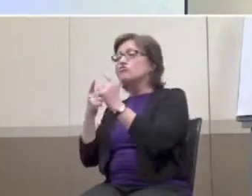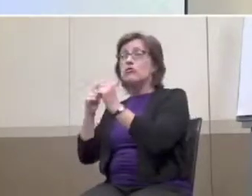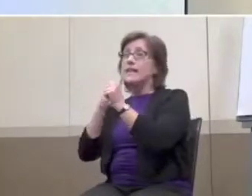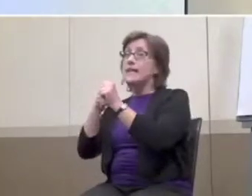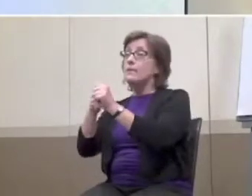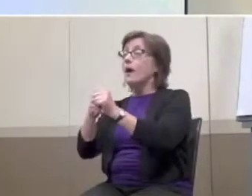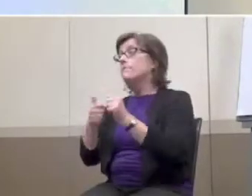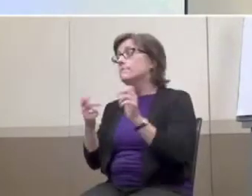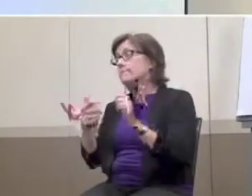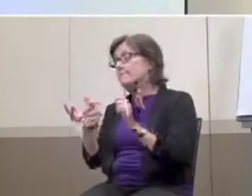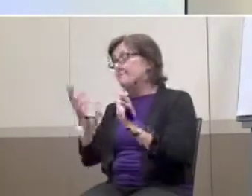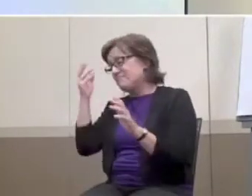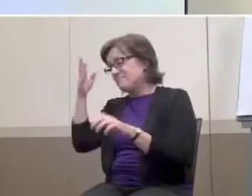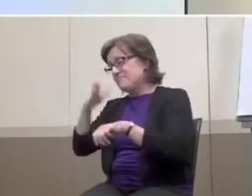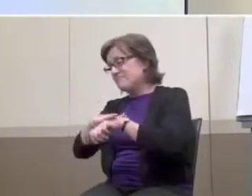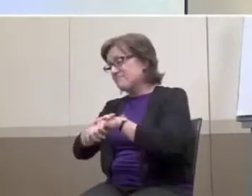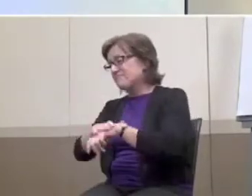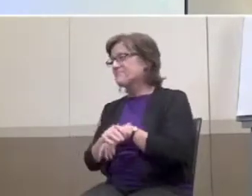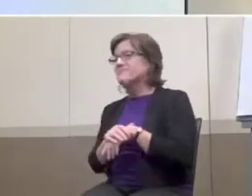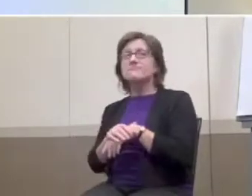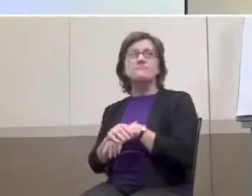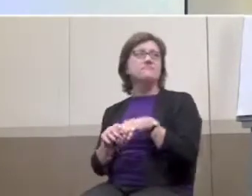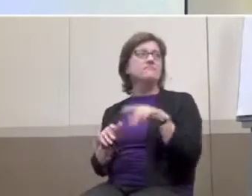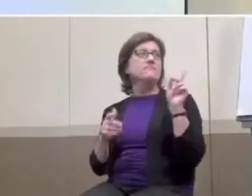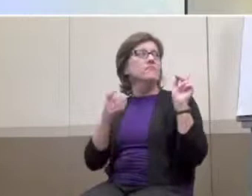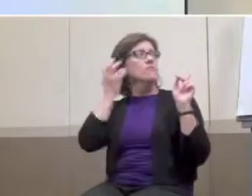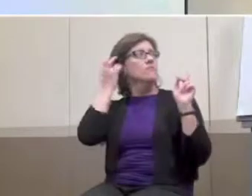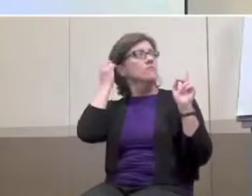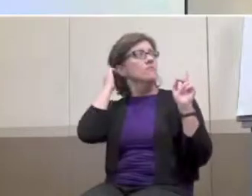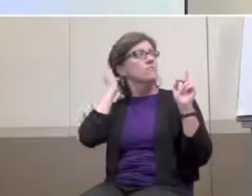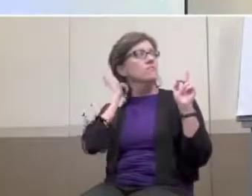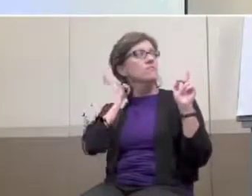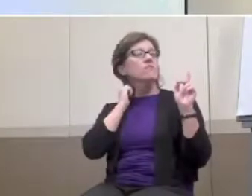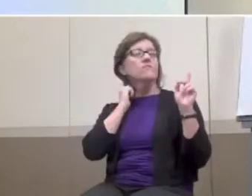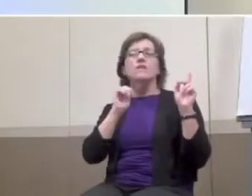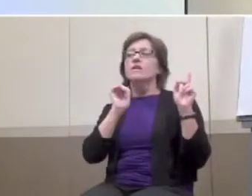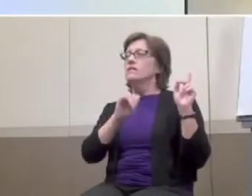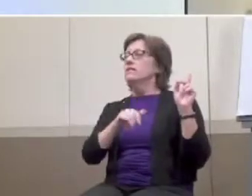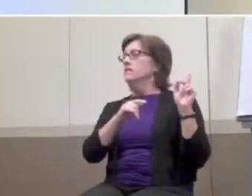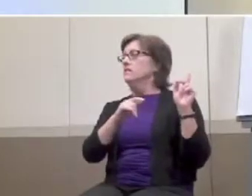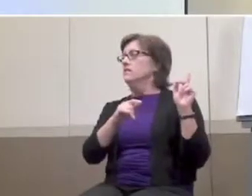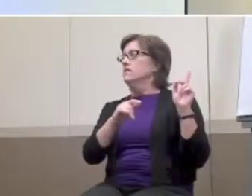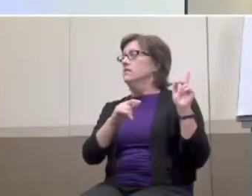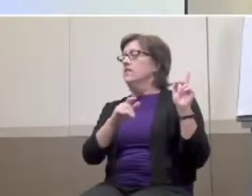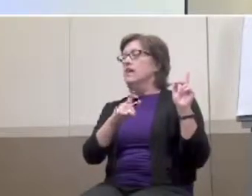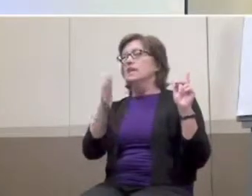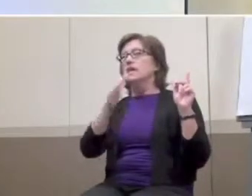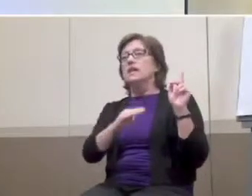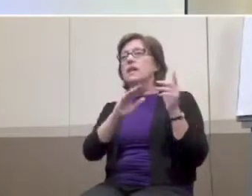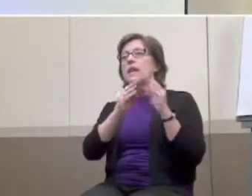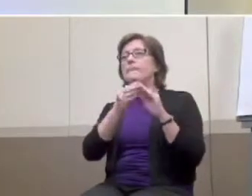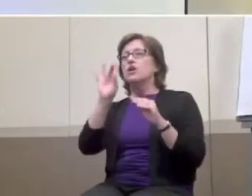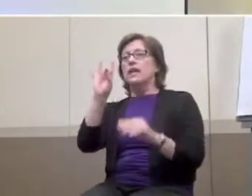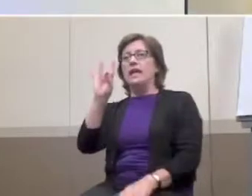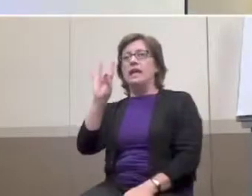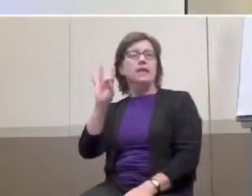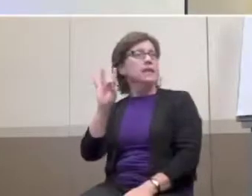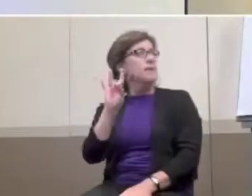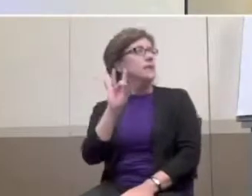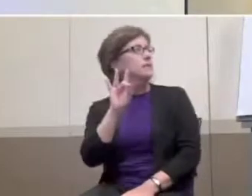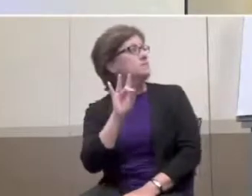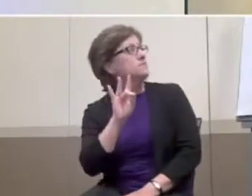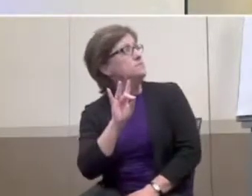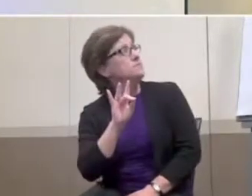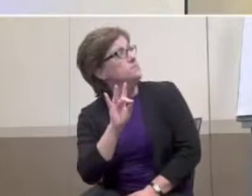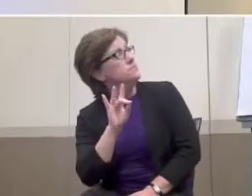up with me. I'm going to hold this slide here, and I'm going to go on to number 8 in